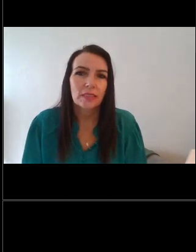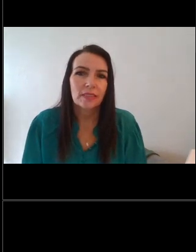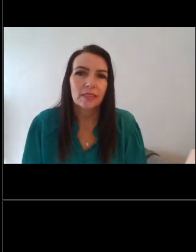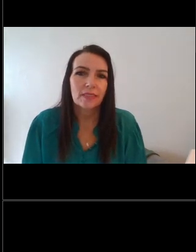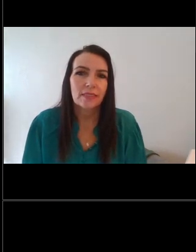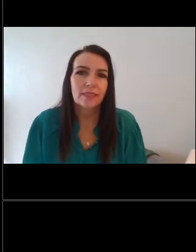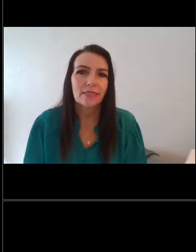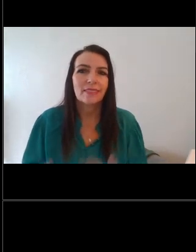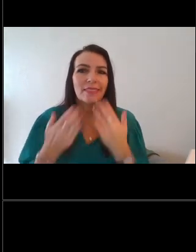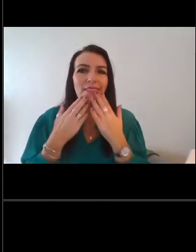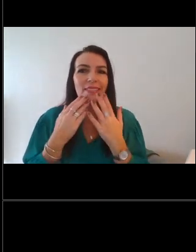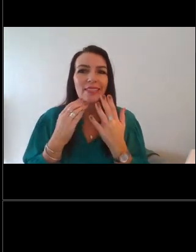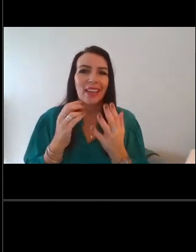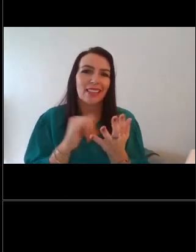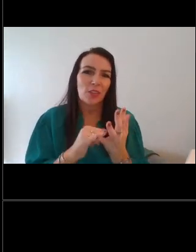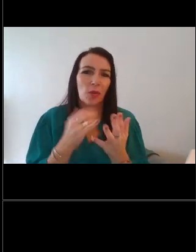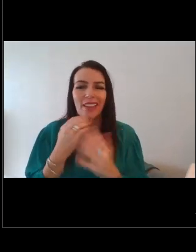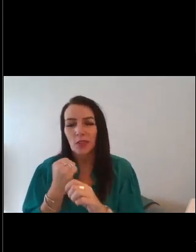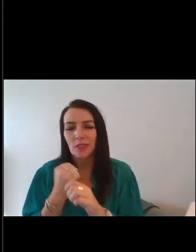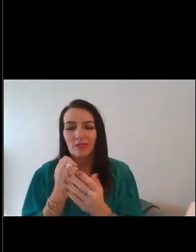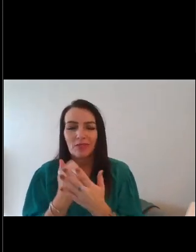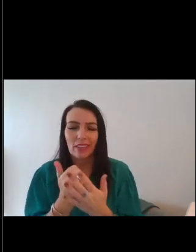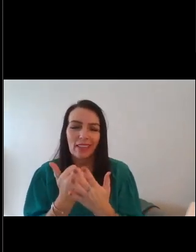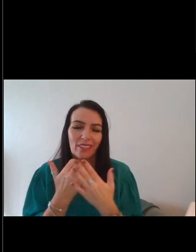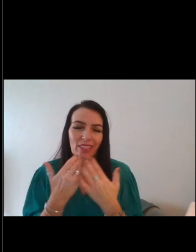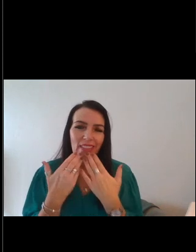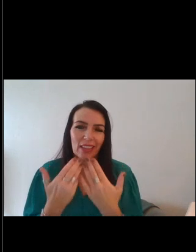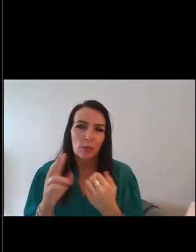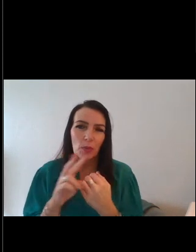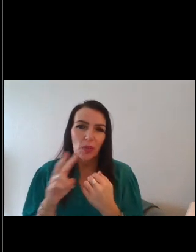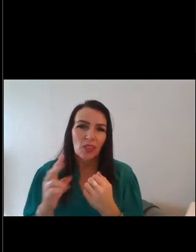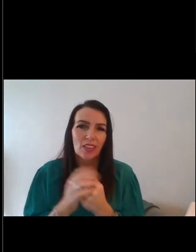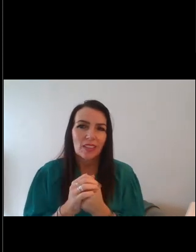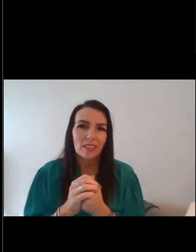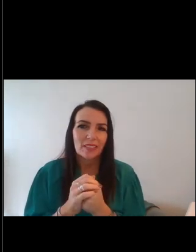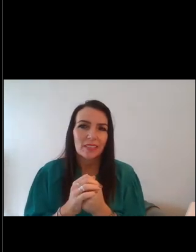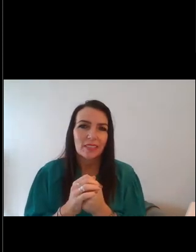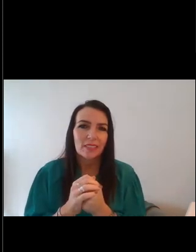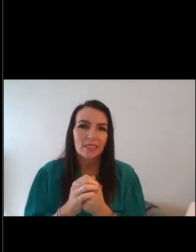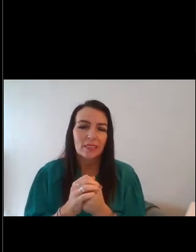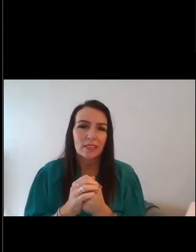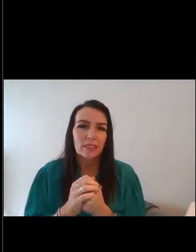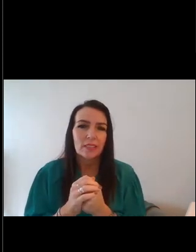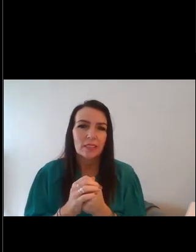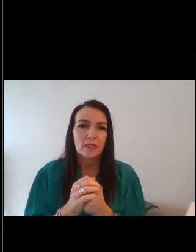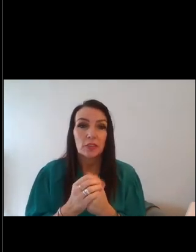Thanks, Sean and Gordon. That was really helpful. Just going to head on to our next slide.